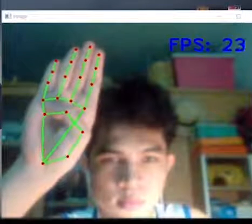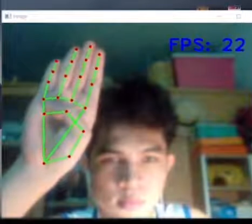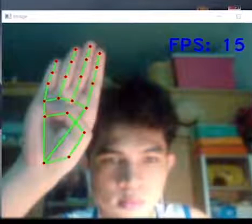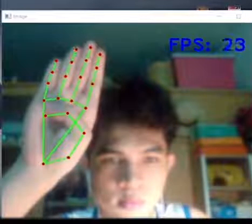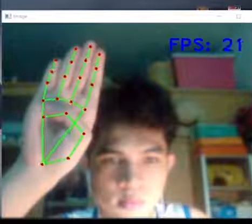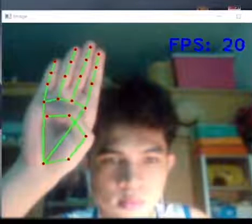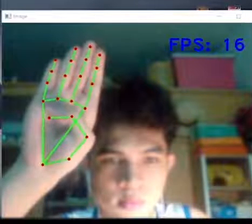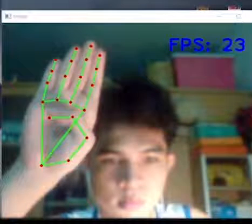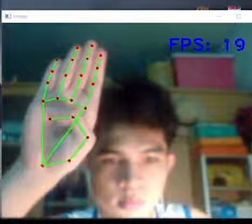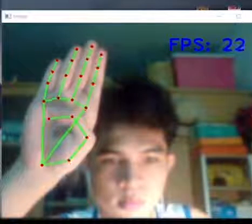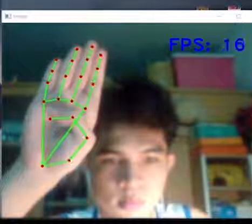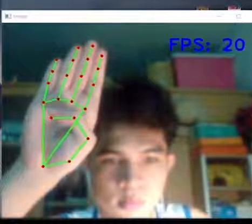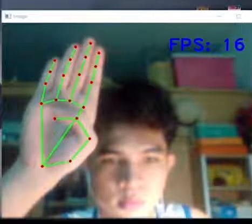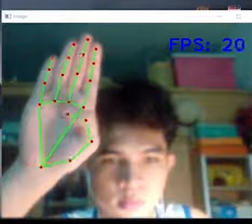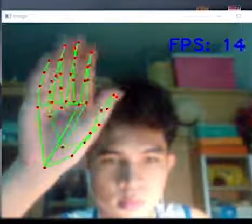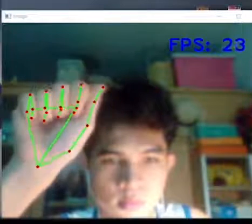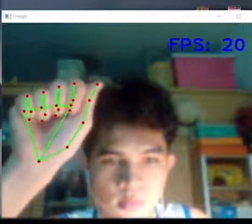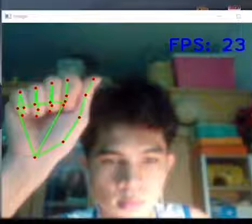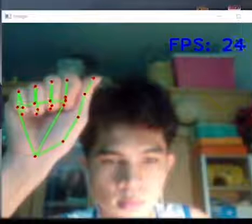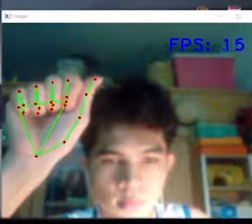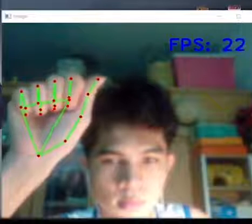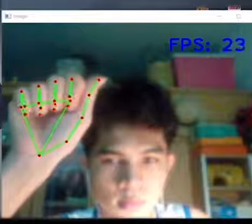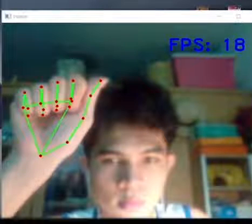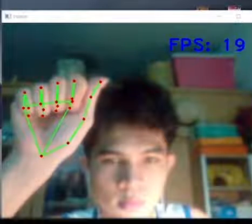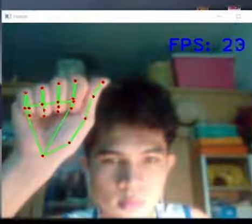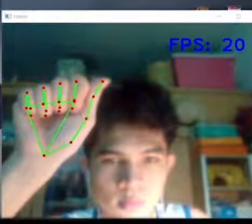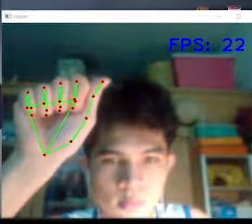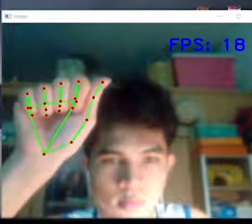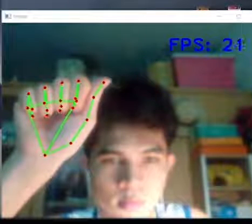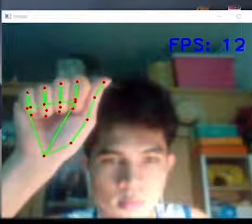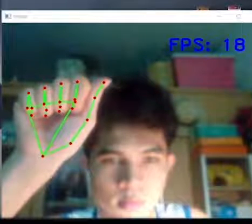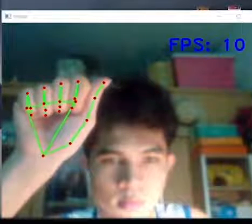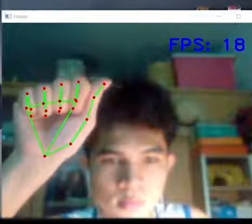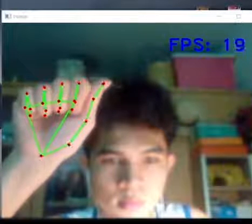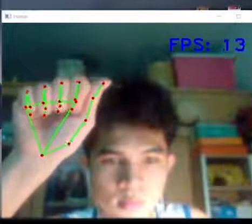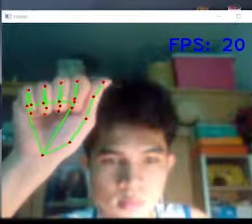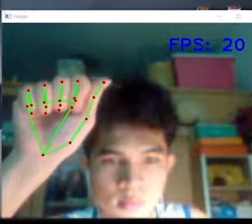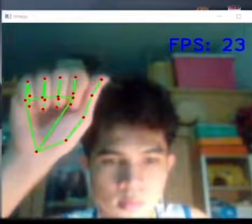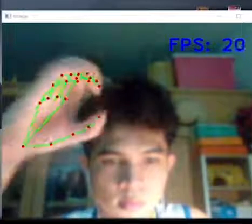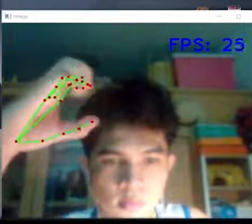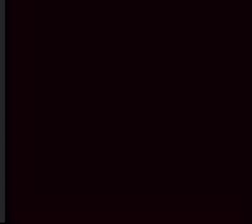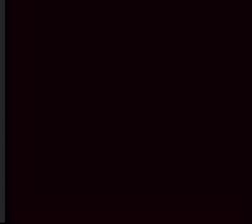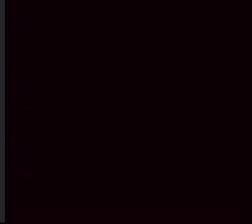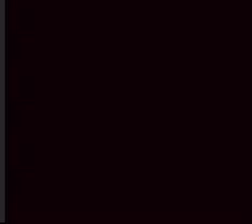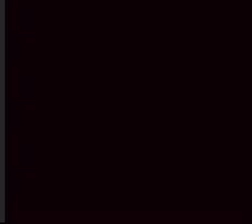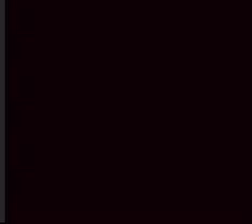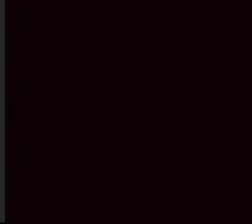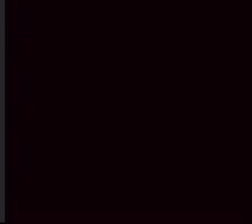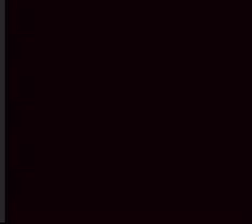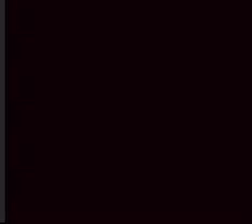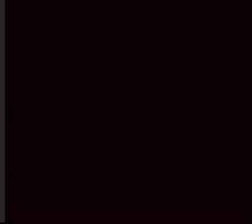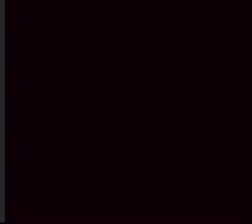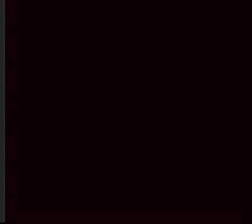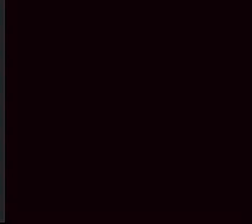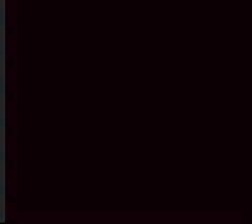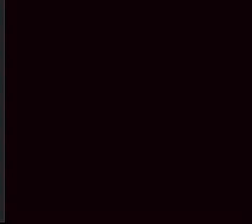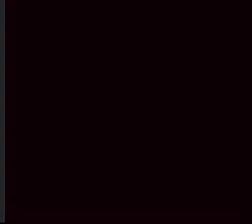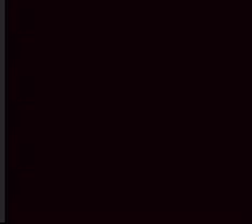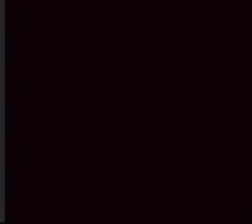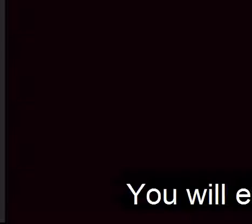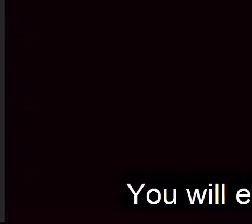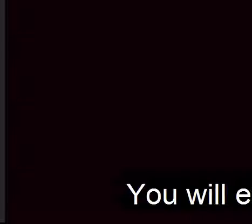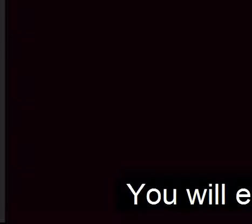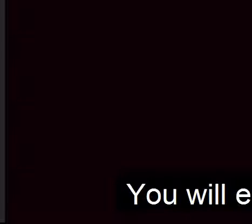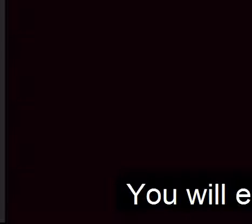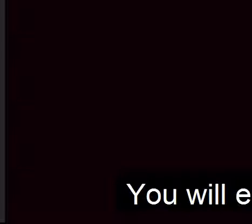picture after it gets in the red zone, you will not get a score. After you finish the game,